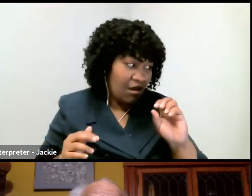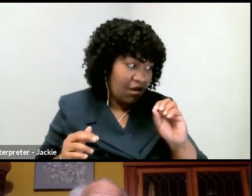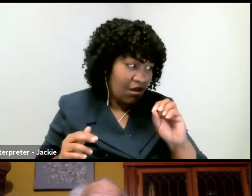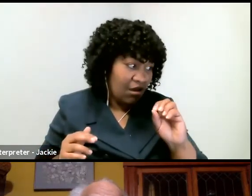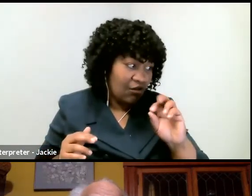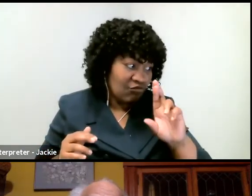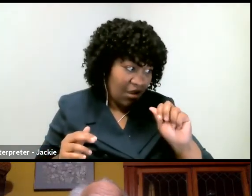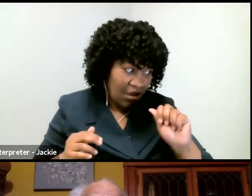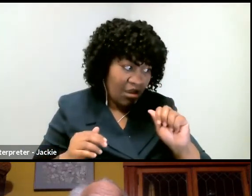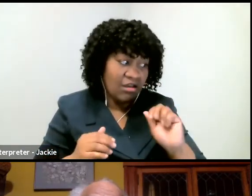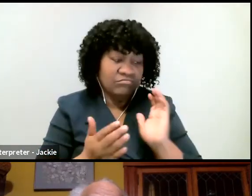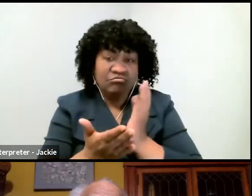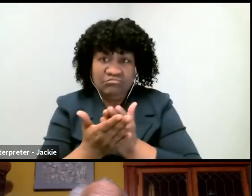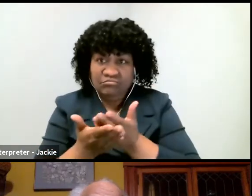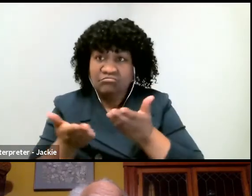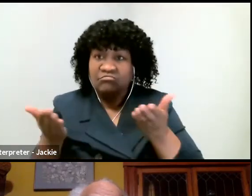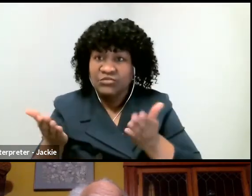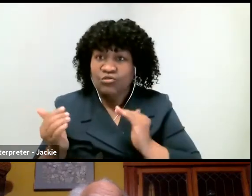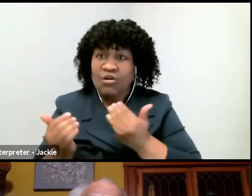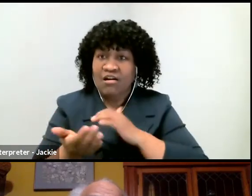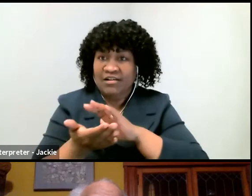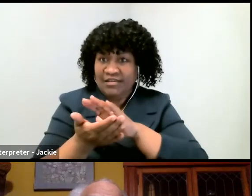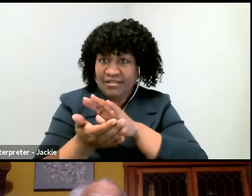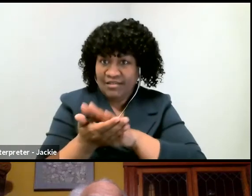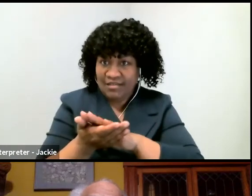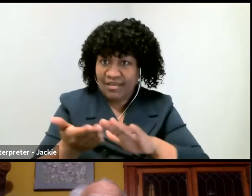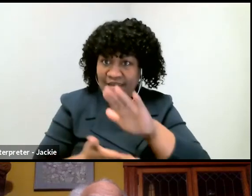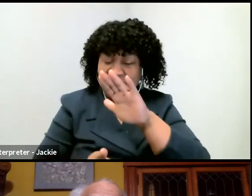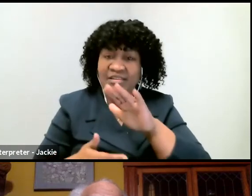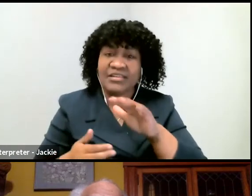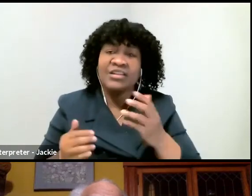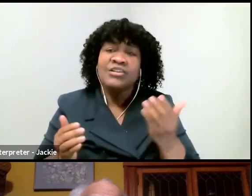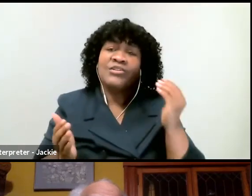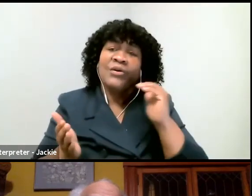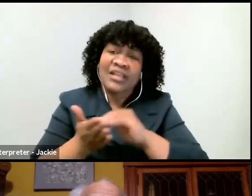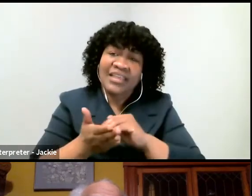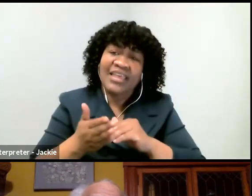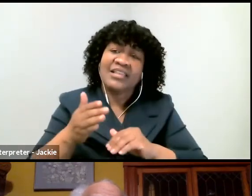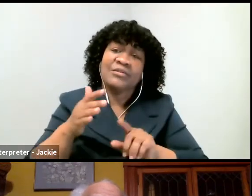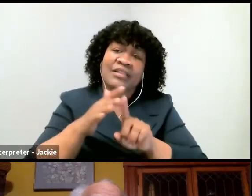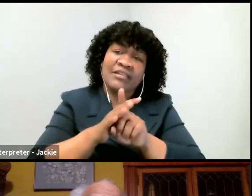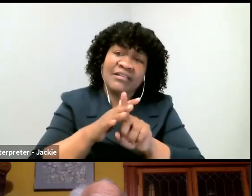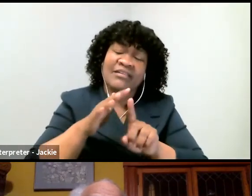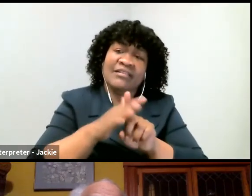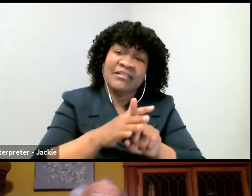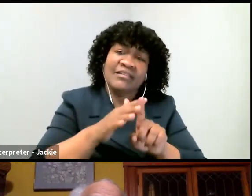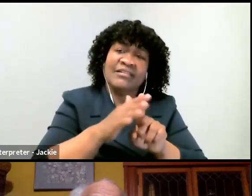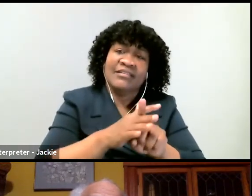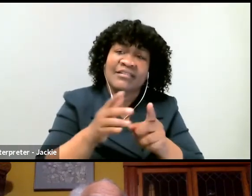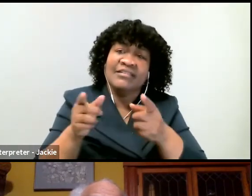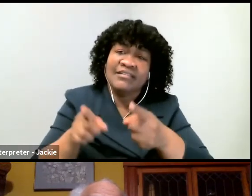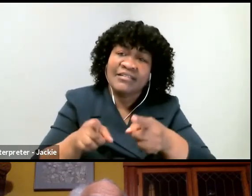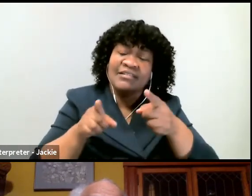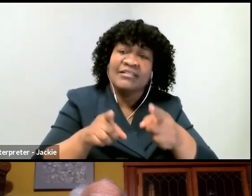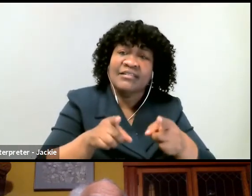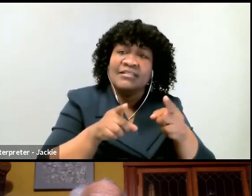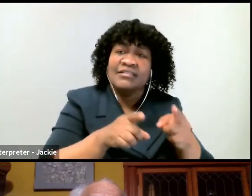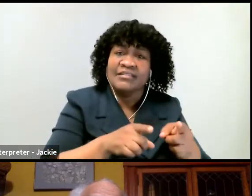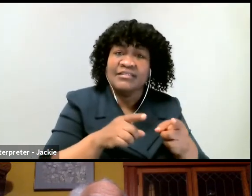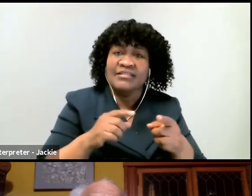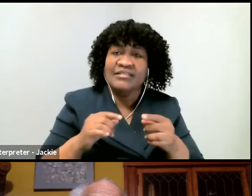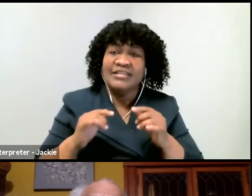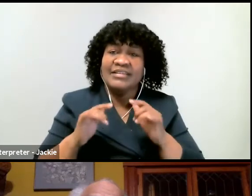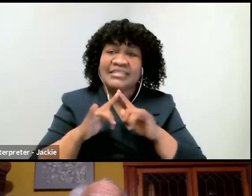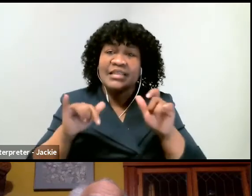creates, you know, counter institutions, you know, while, you know,